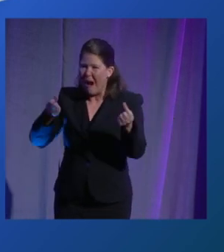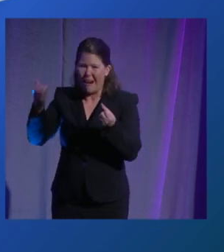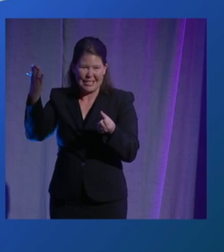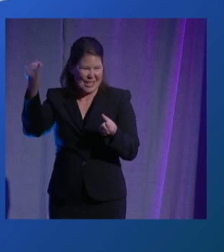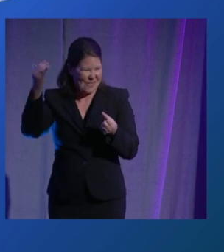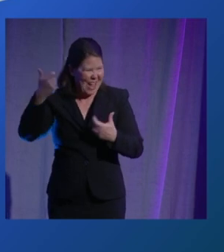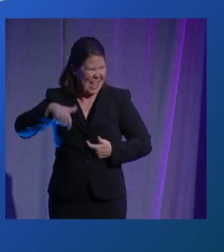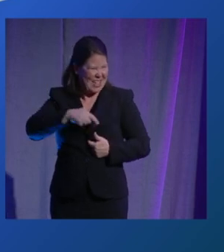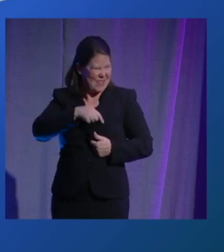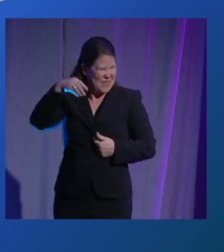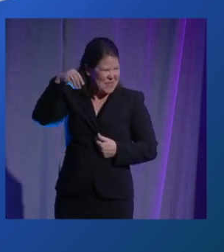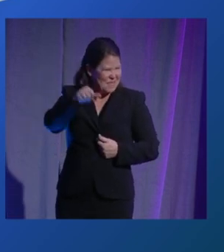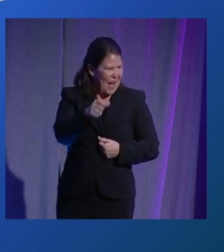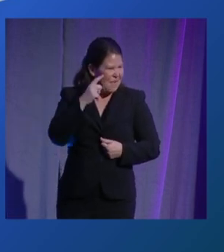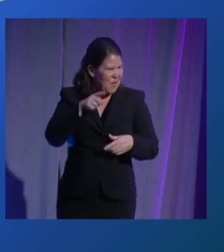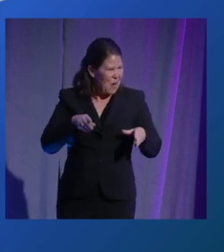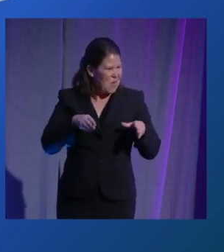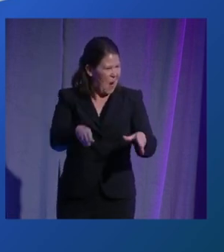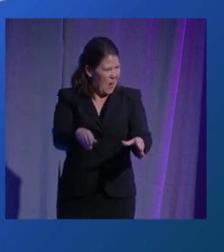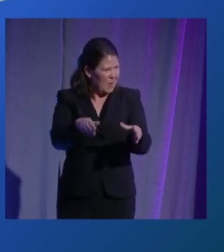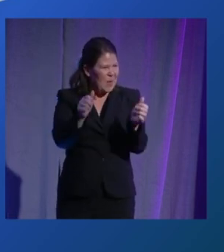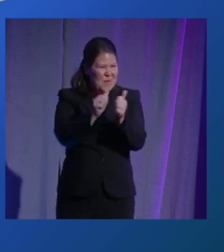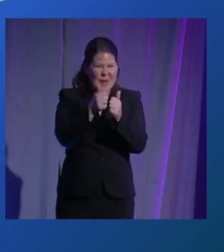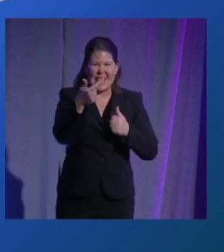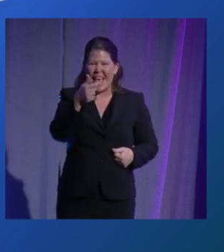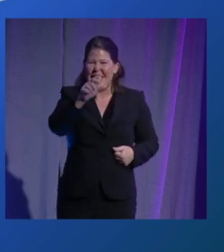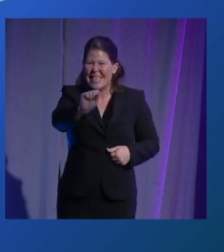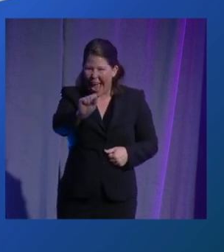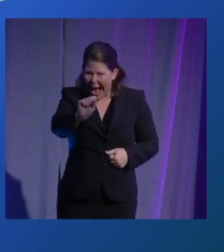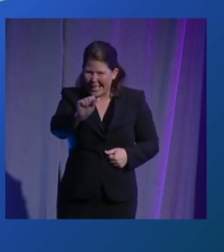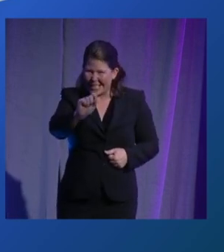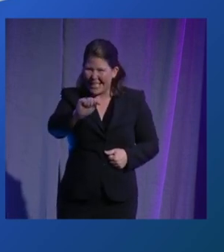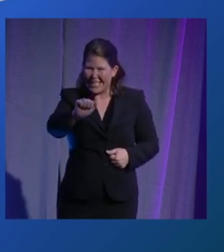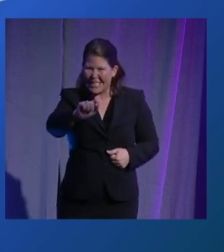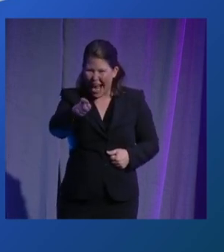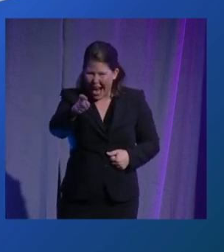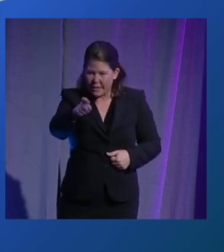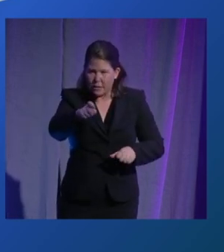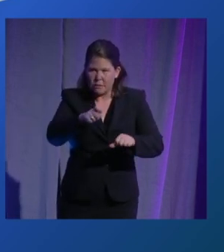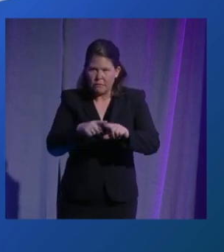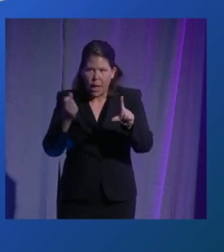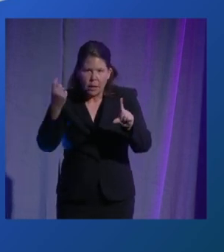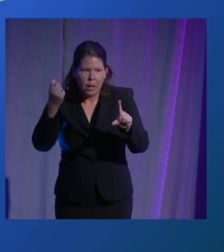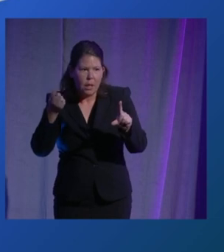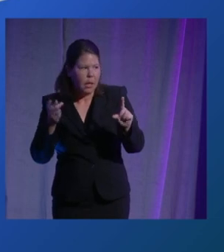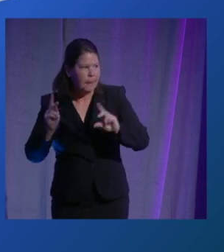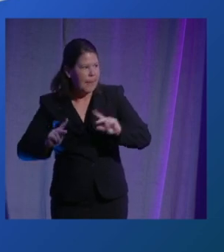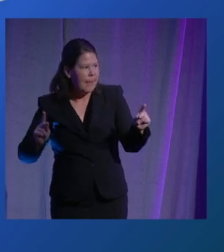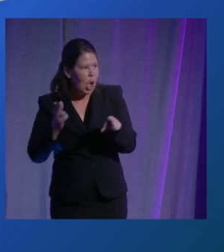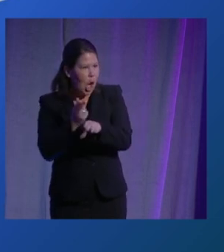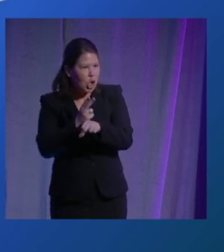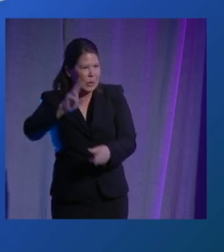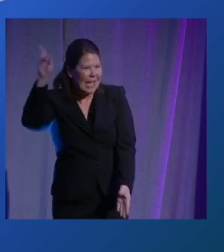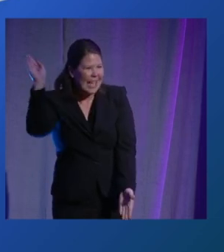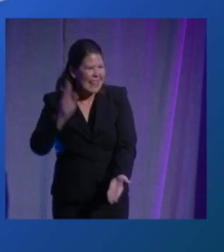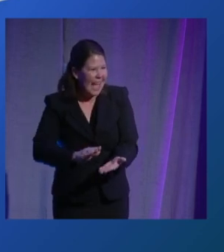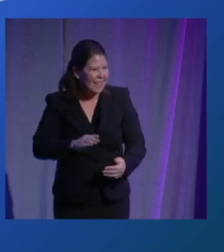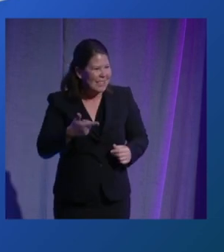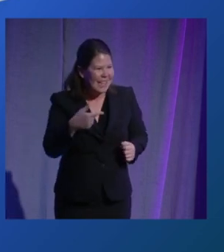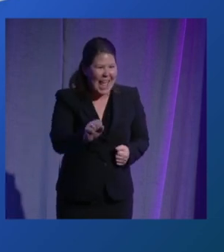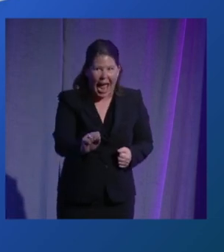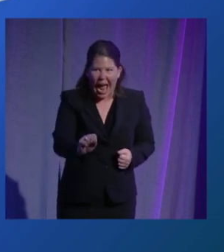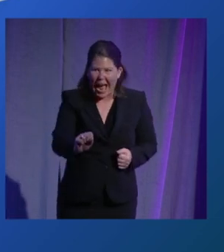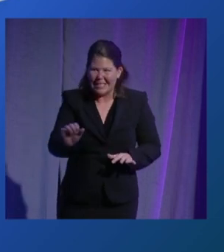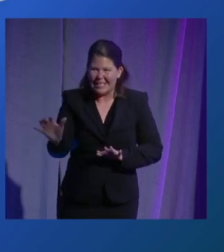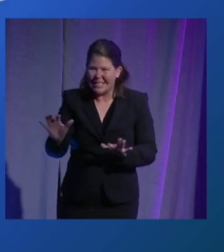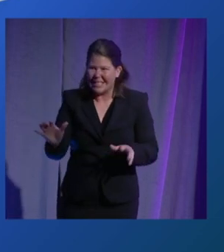roads with gas taxes well we're consuming less gas so we're like we need more roads because of you know EVS fascinating news article